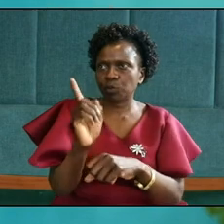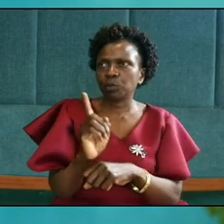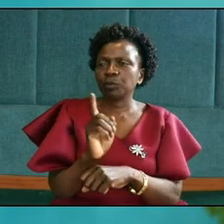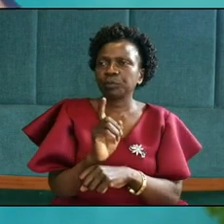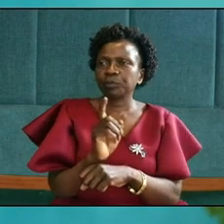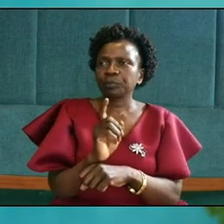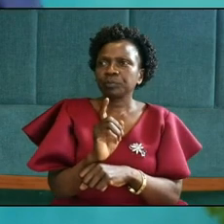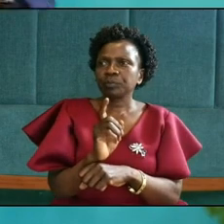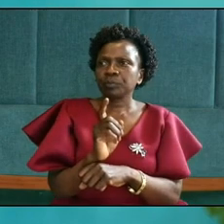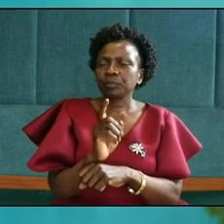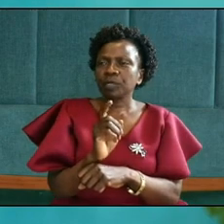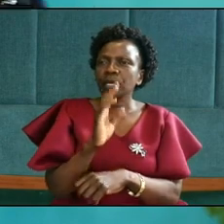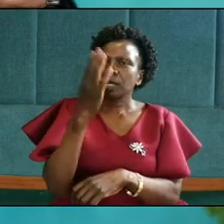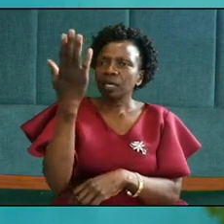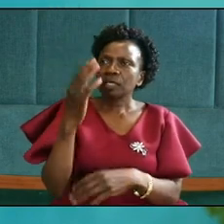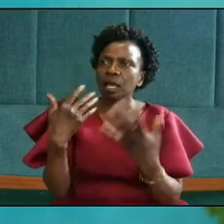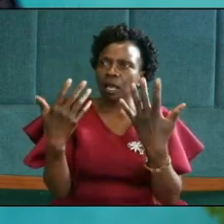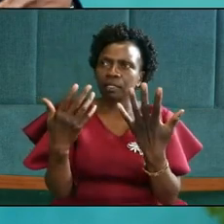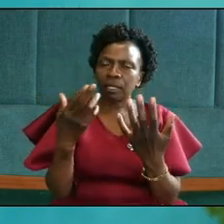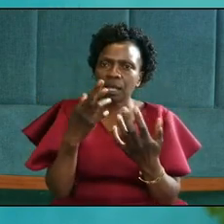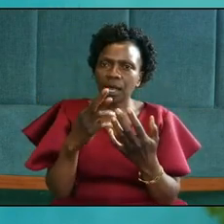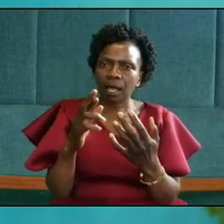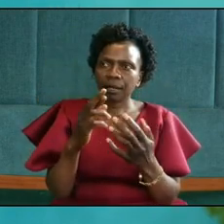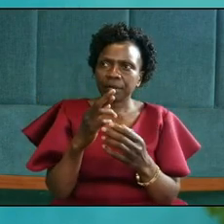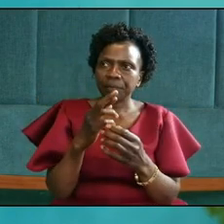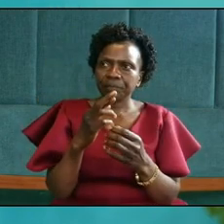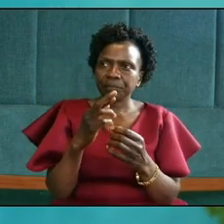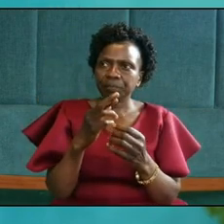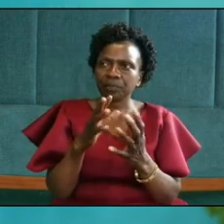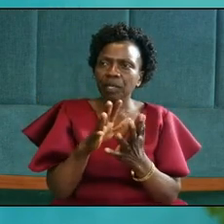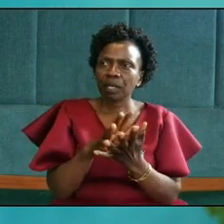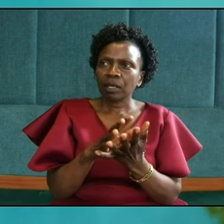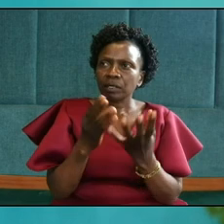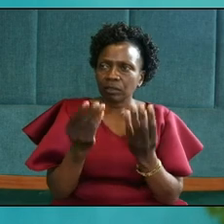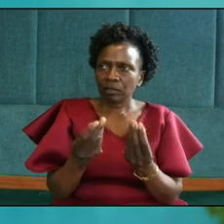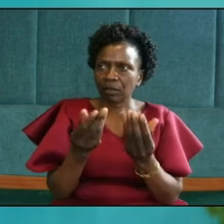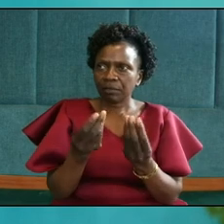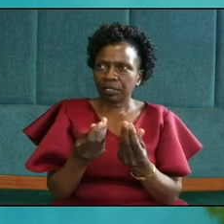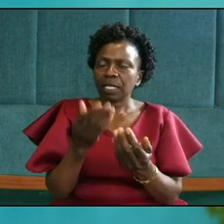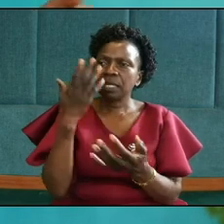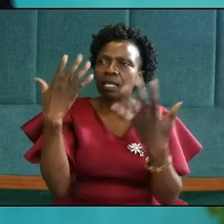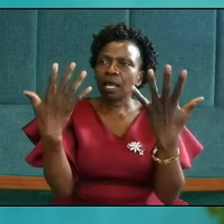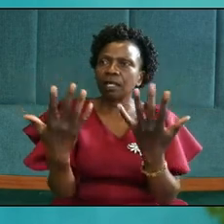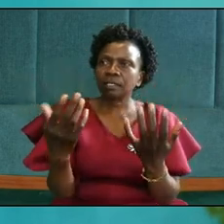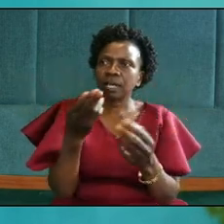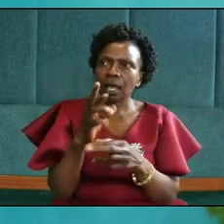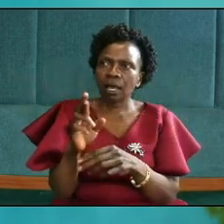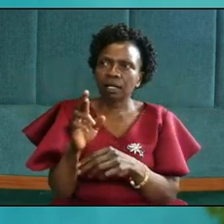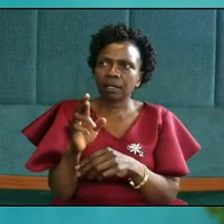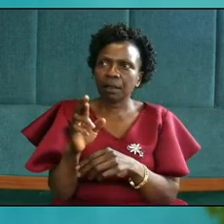will defend you. His hands are so parental and they will train you up. His hands are